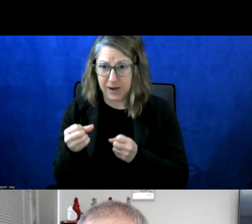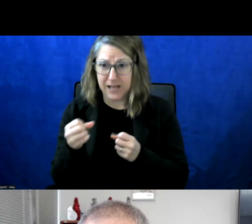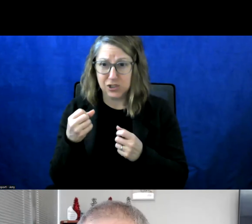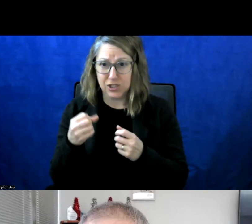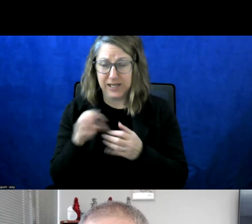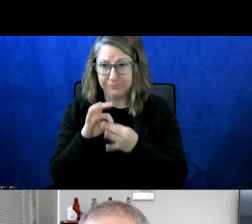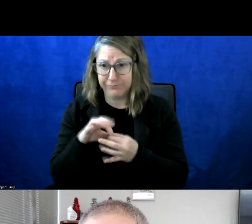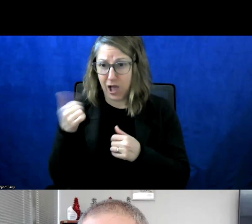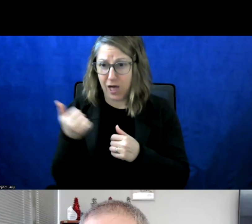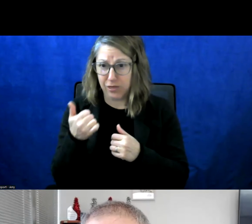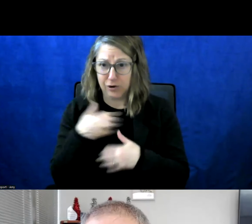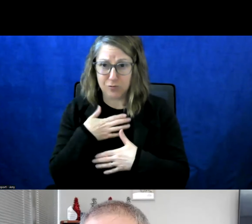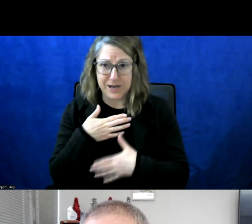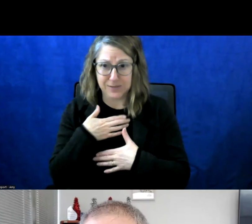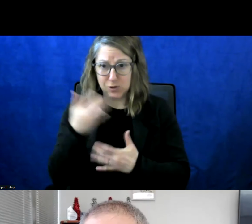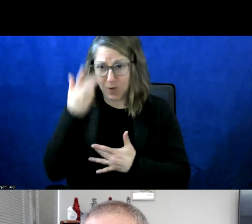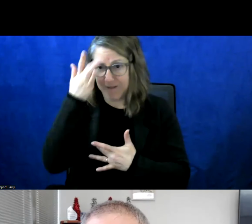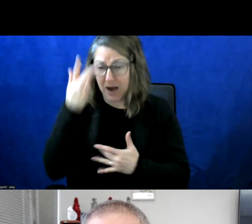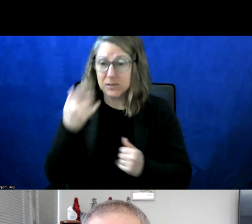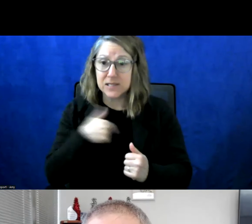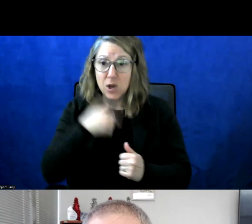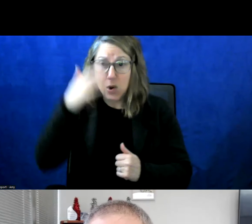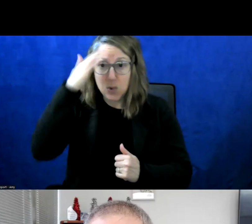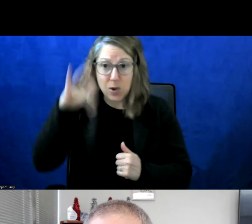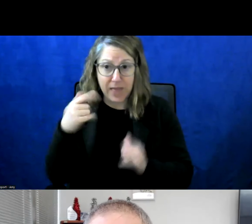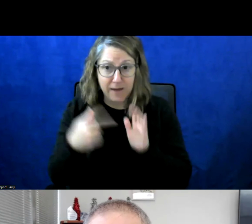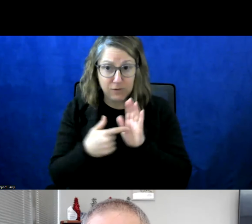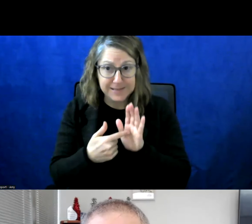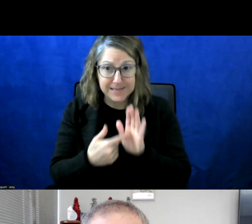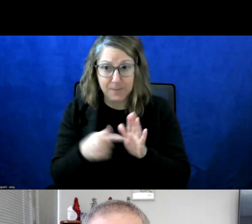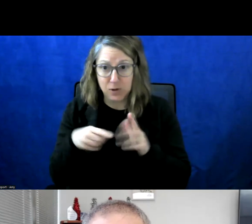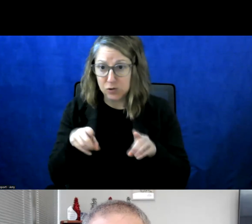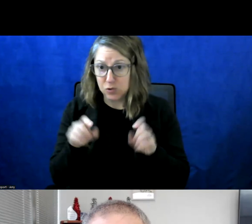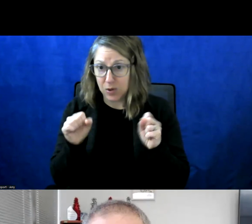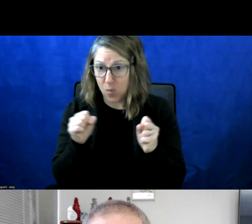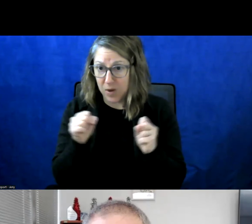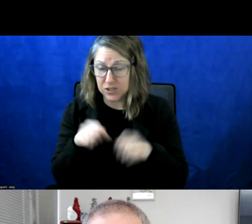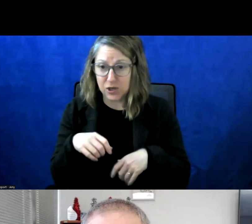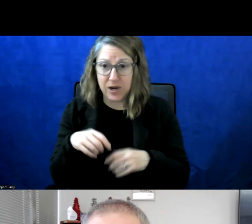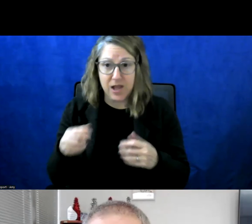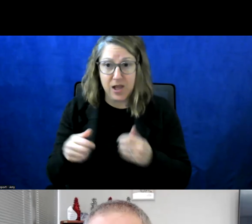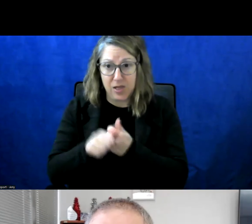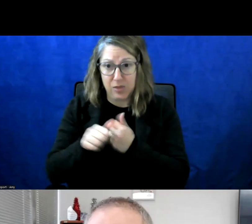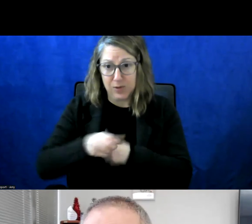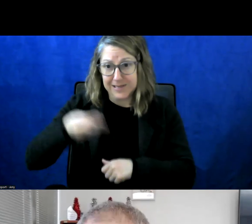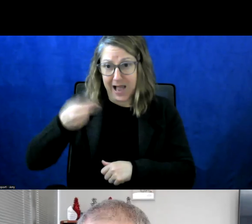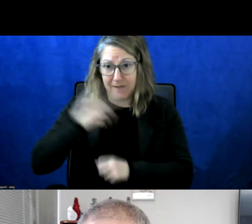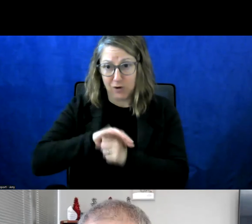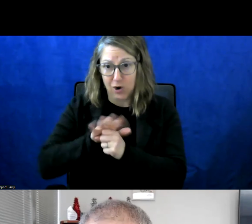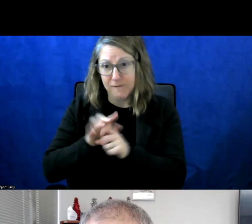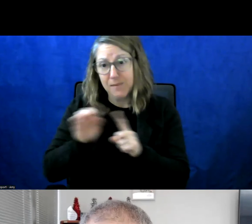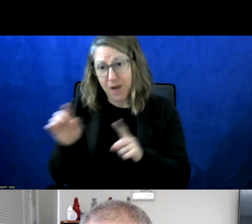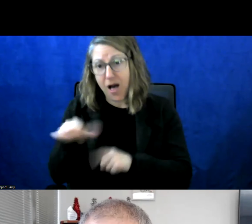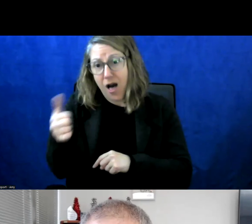respiratory viruses, because we know that, for example, in winter, the risk is high for COVID, but we know other viruses